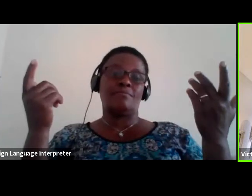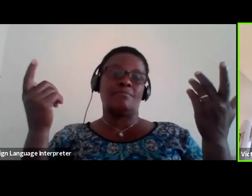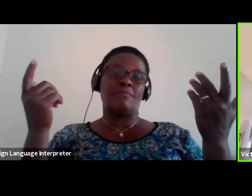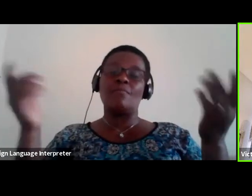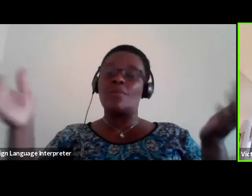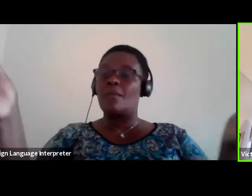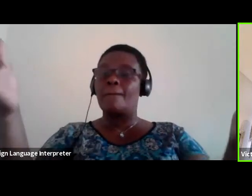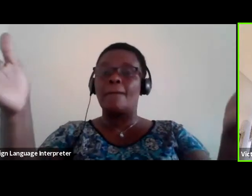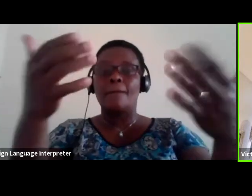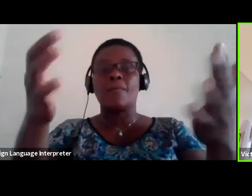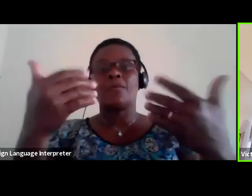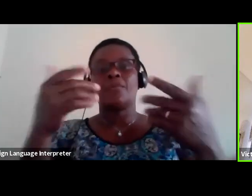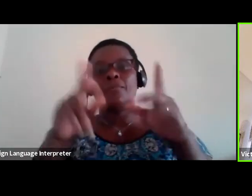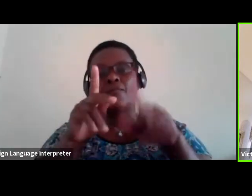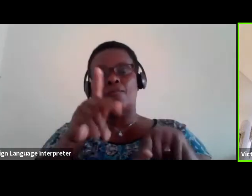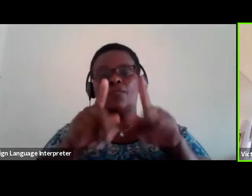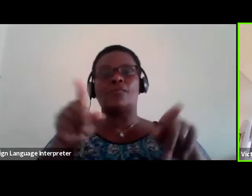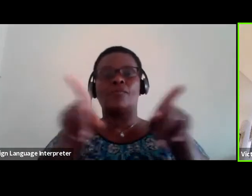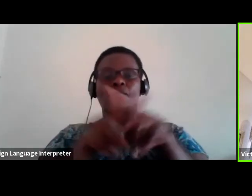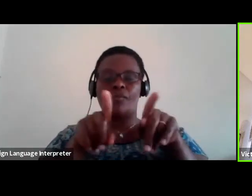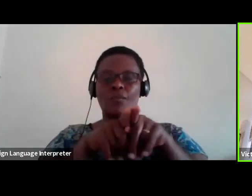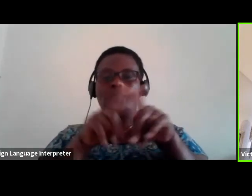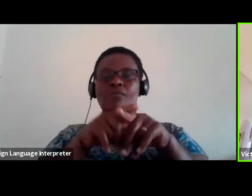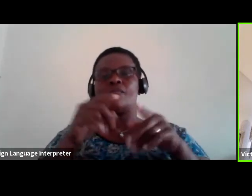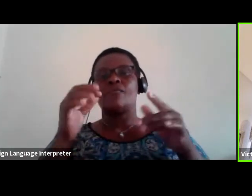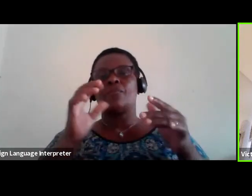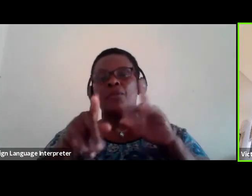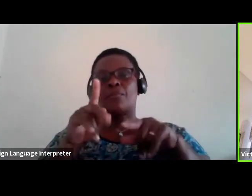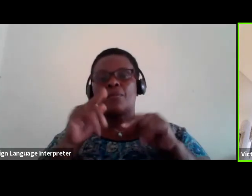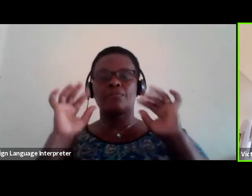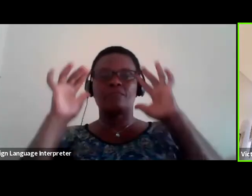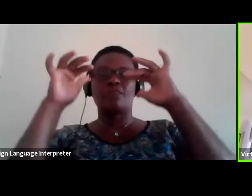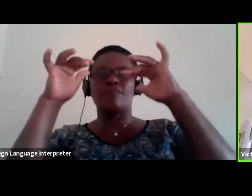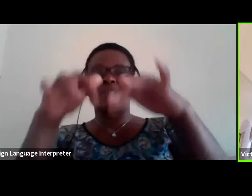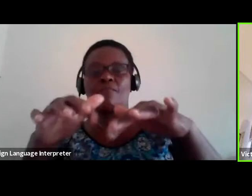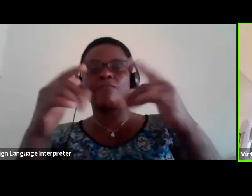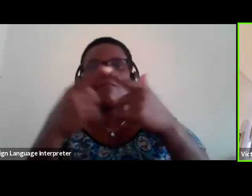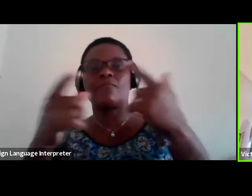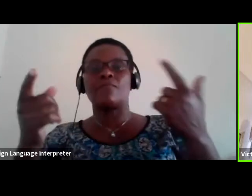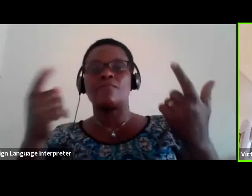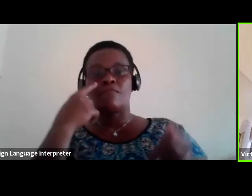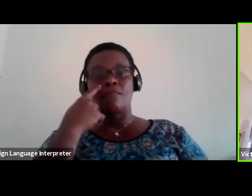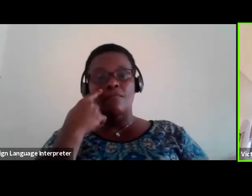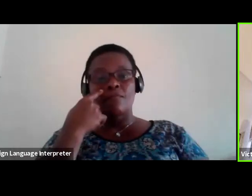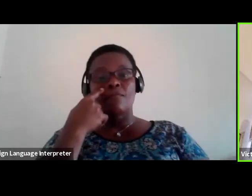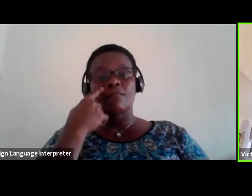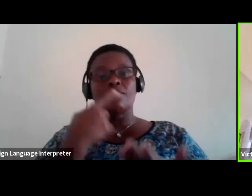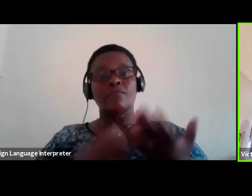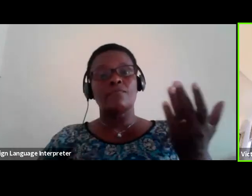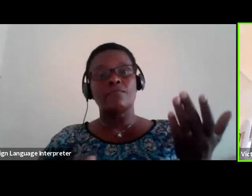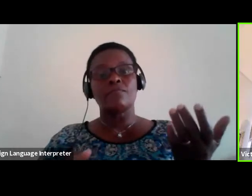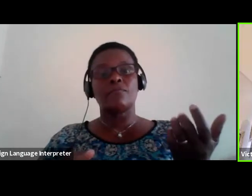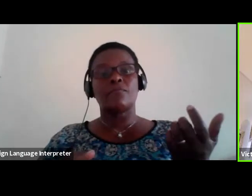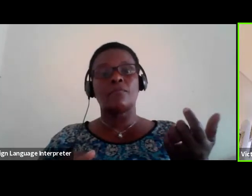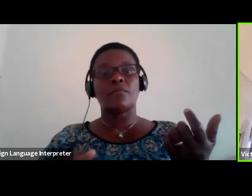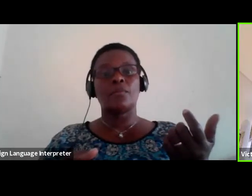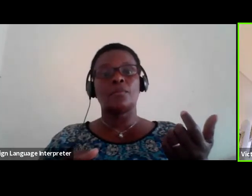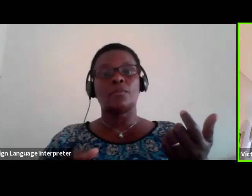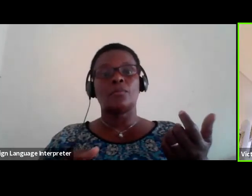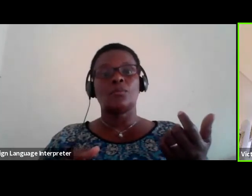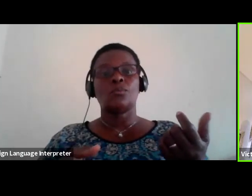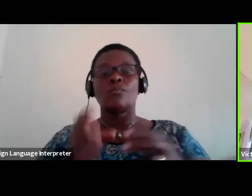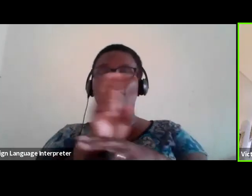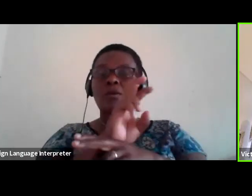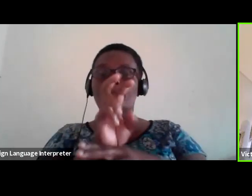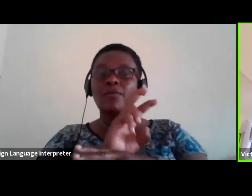mobilizing, engaging, and assembling. And we've seen that, the effect of surveillance is